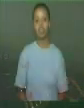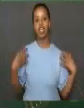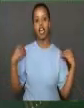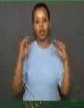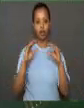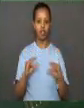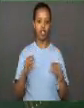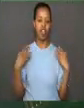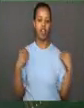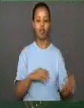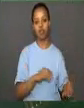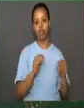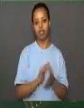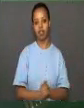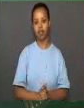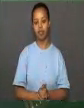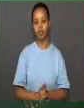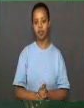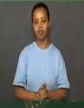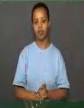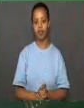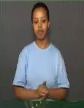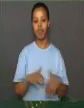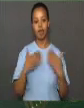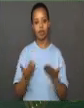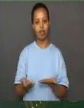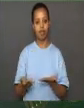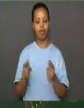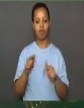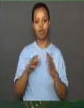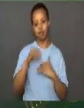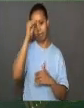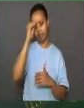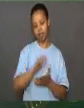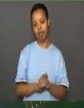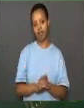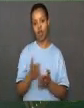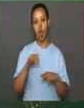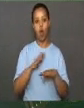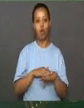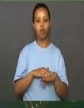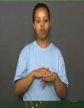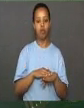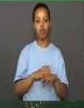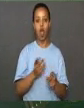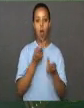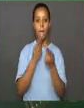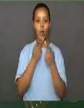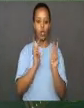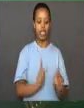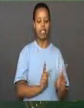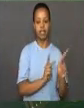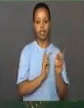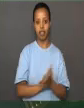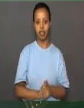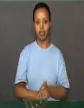Hello, teacher. Hello, students. Welcome to today's lesson on protein